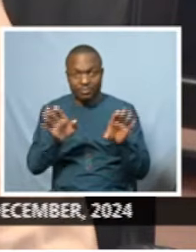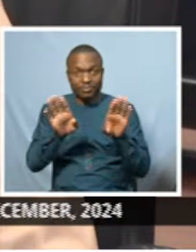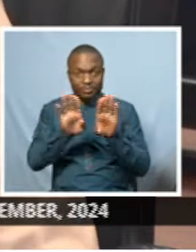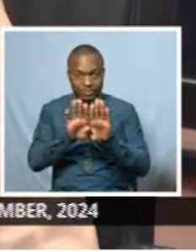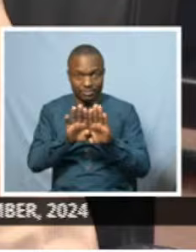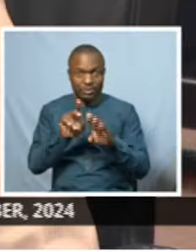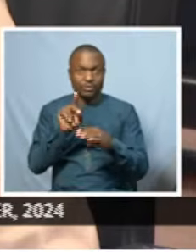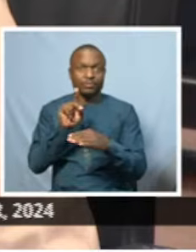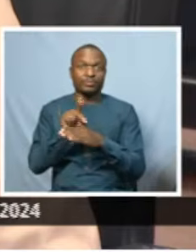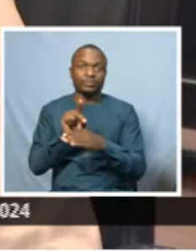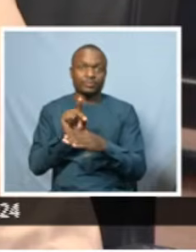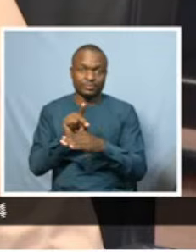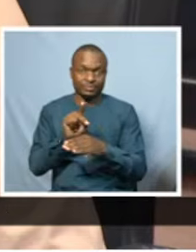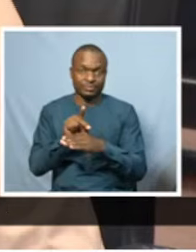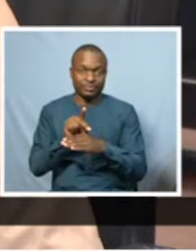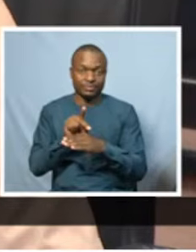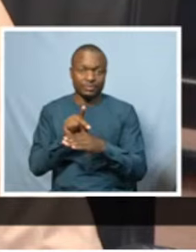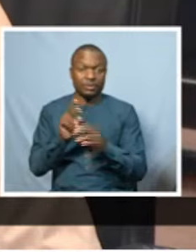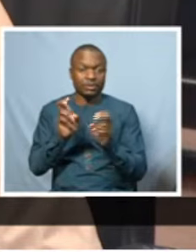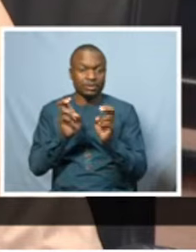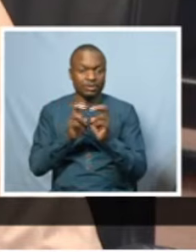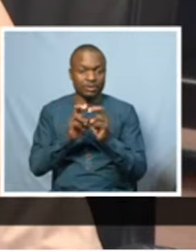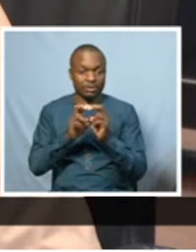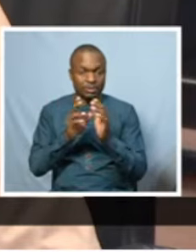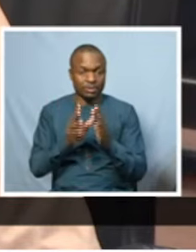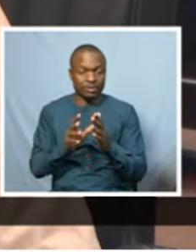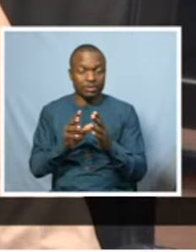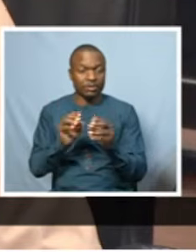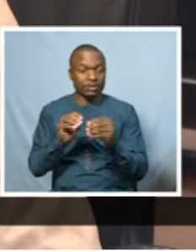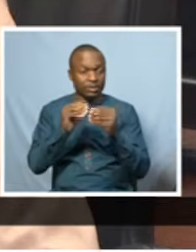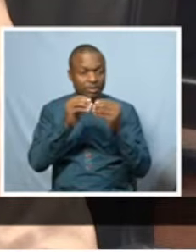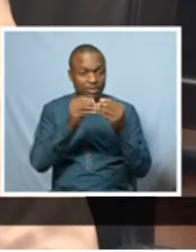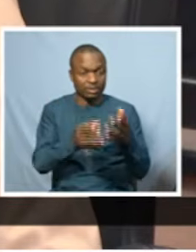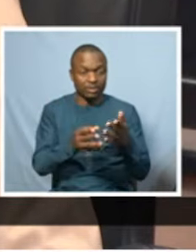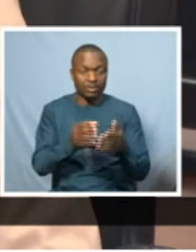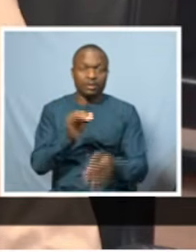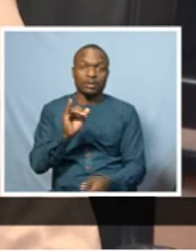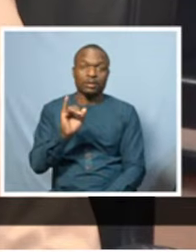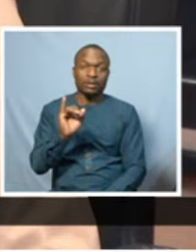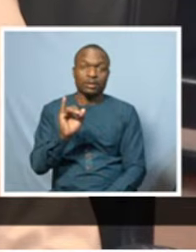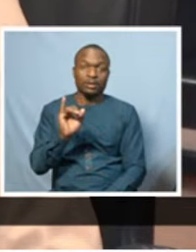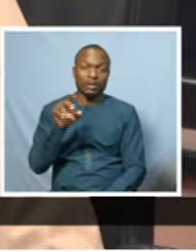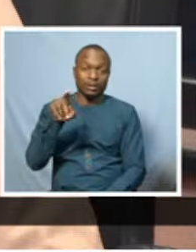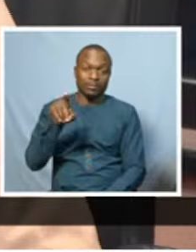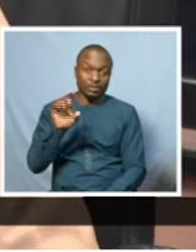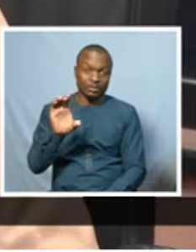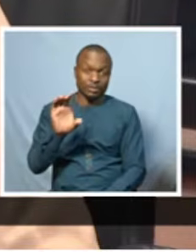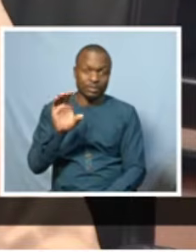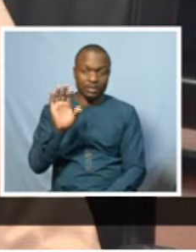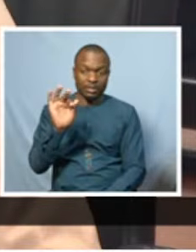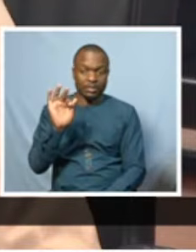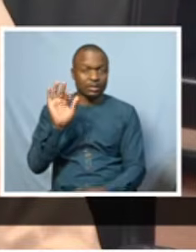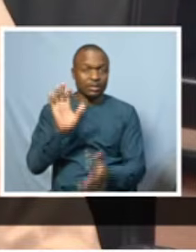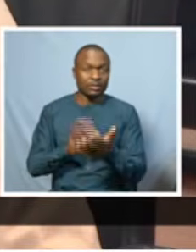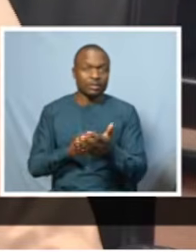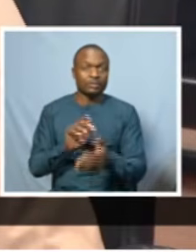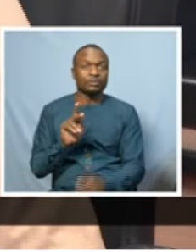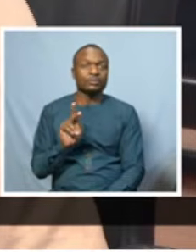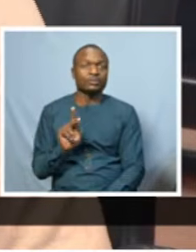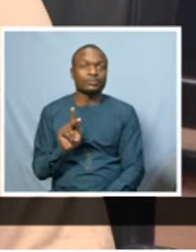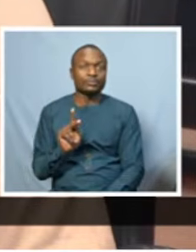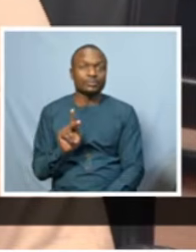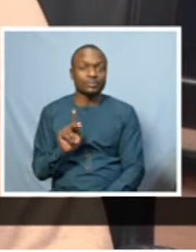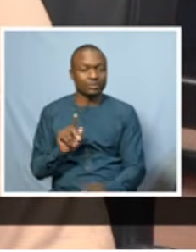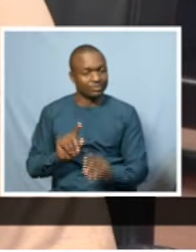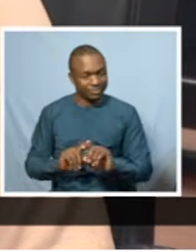the project, the contractor only produced an IPC worth 19,000 kwacha. That